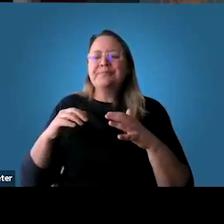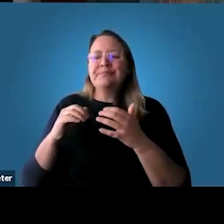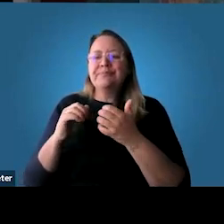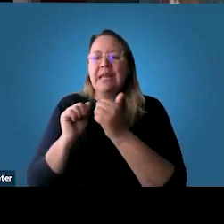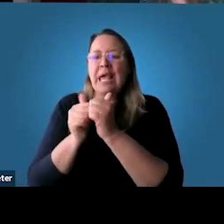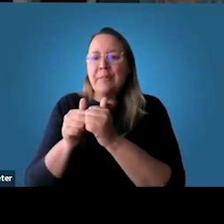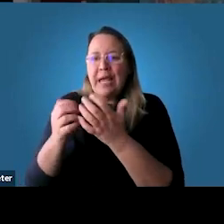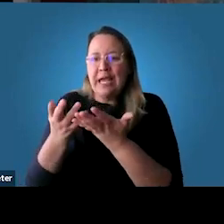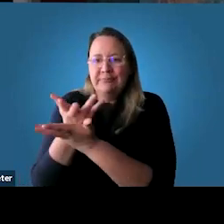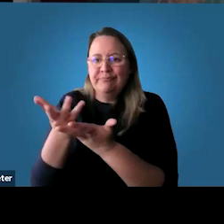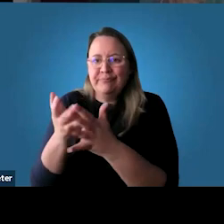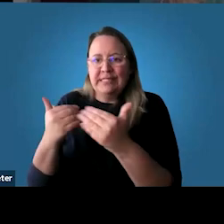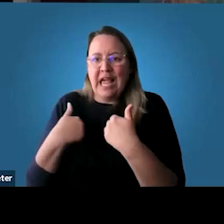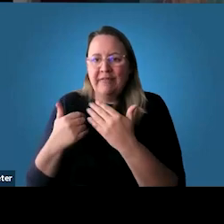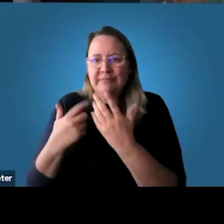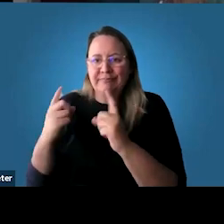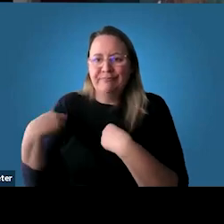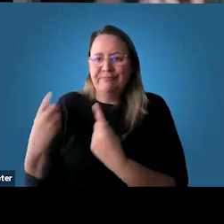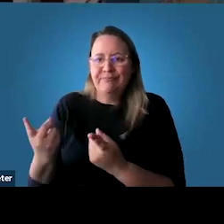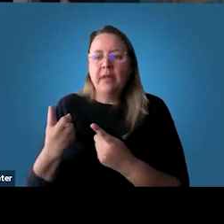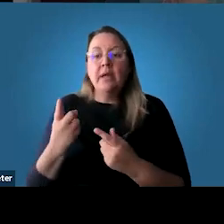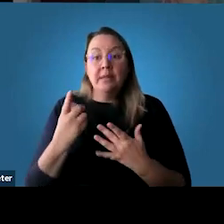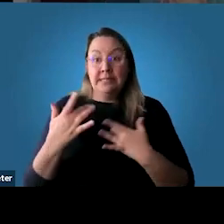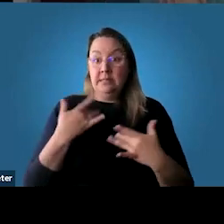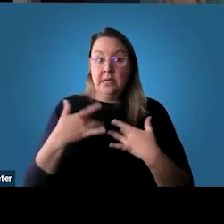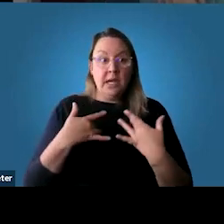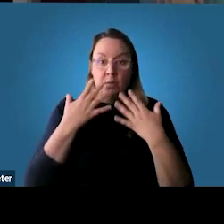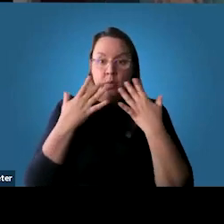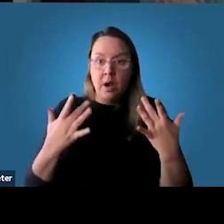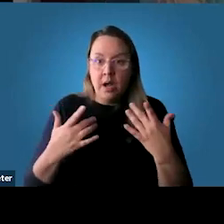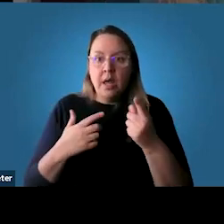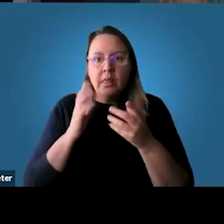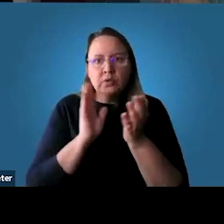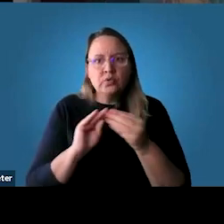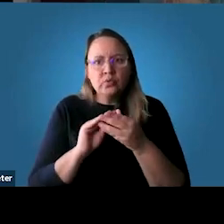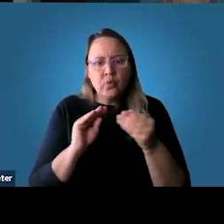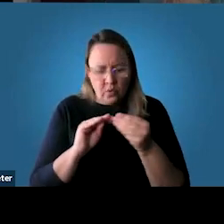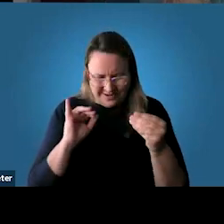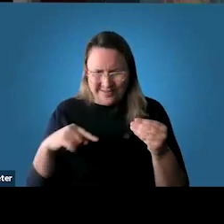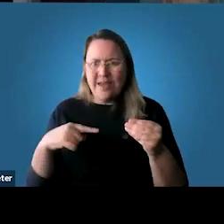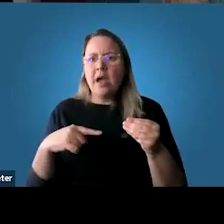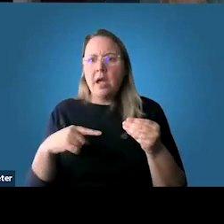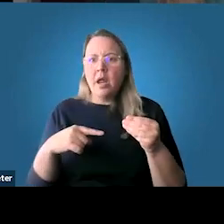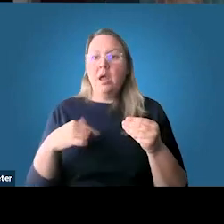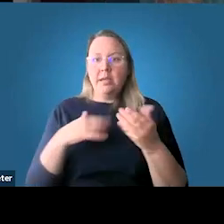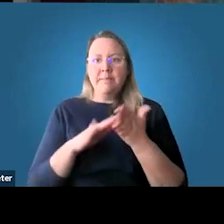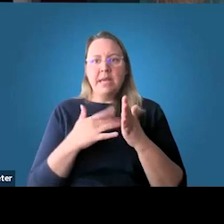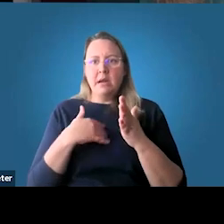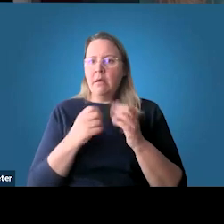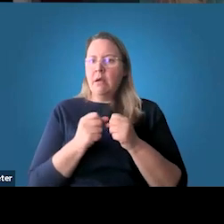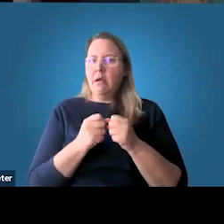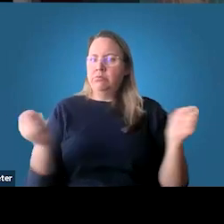For me, this benefit actually became exciting when I realized that the story that we were telling could help us stand out from the crowd. It